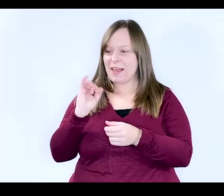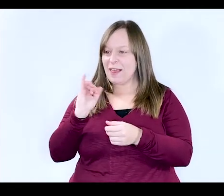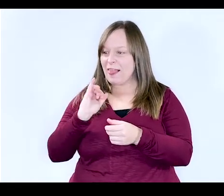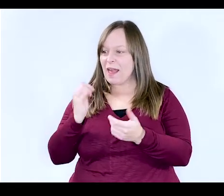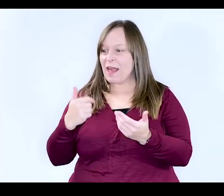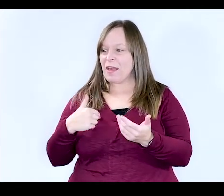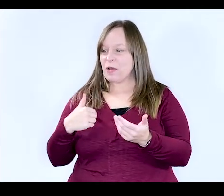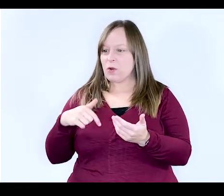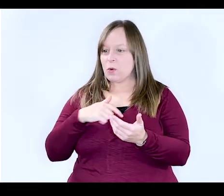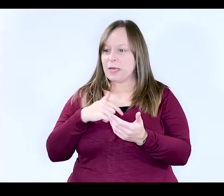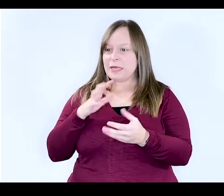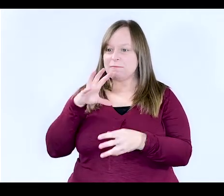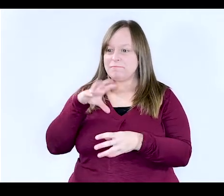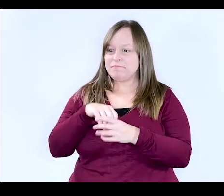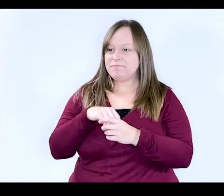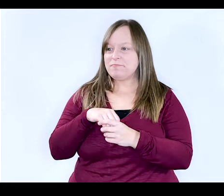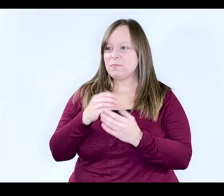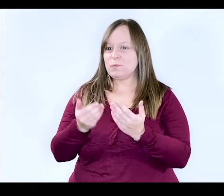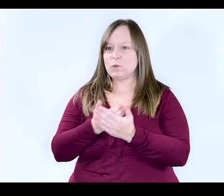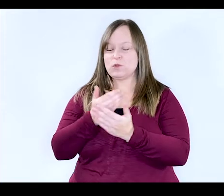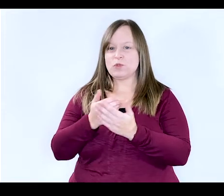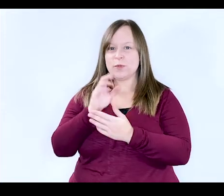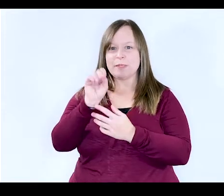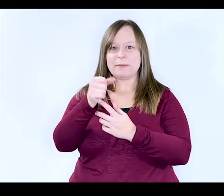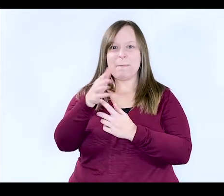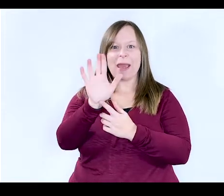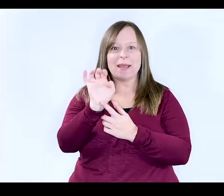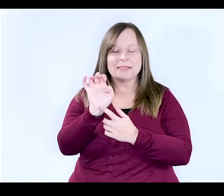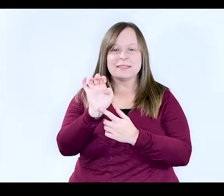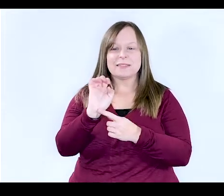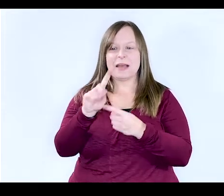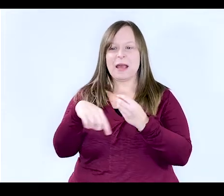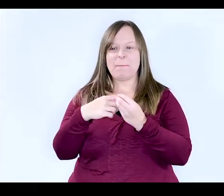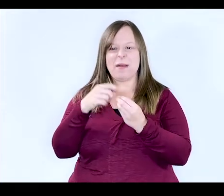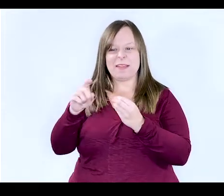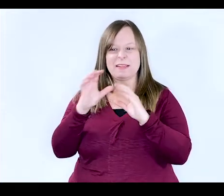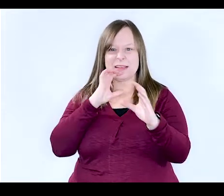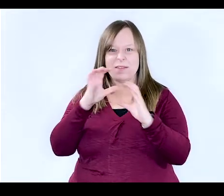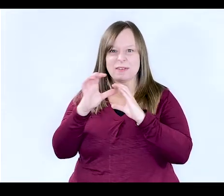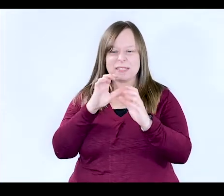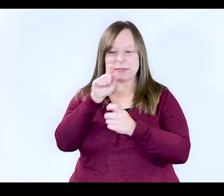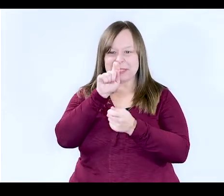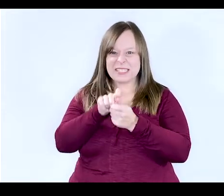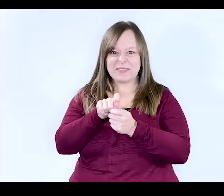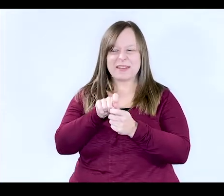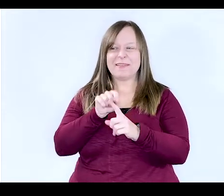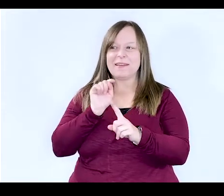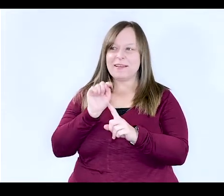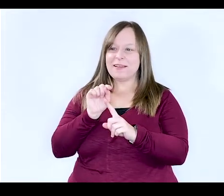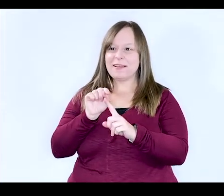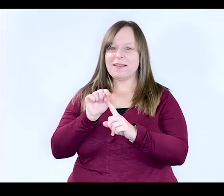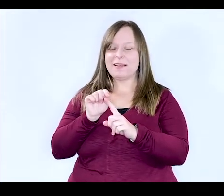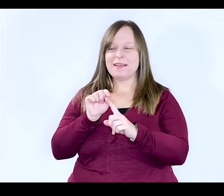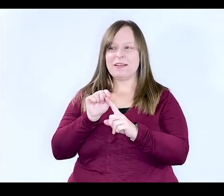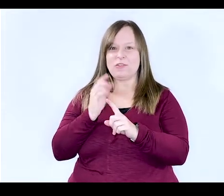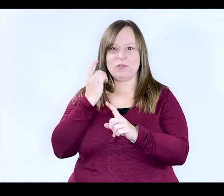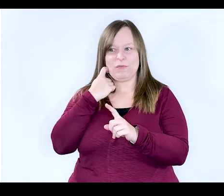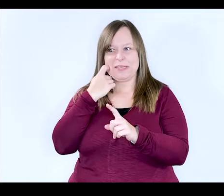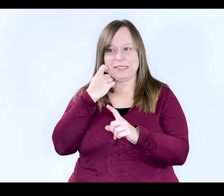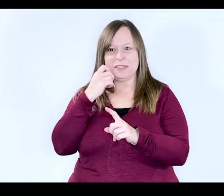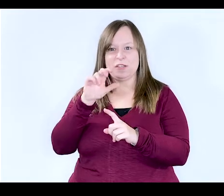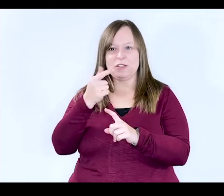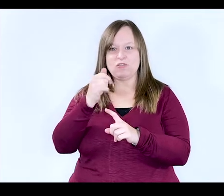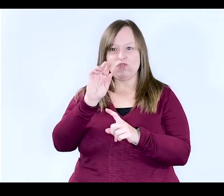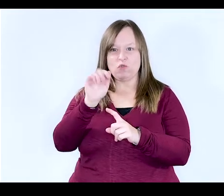like we've really stepped into a new space around this conversation, specifically on the heels